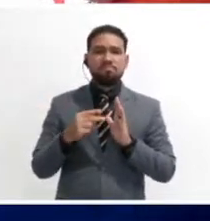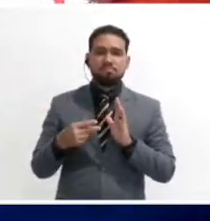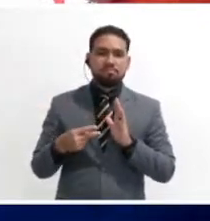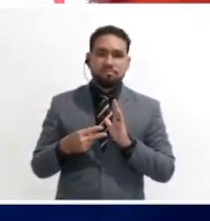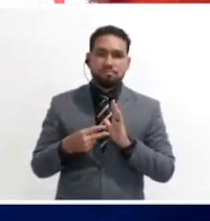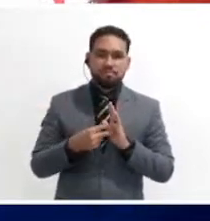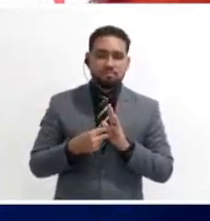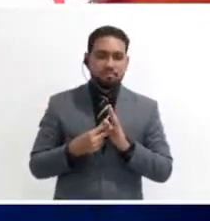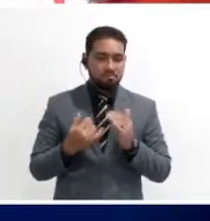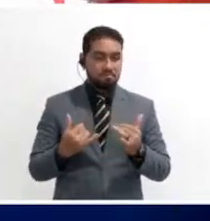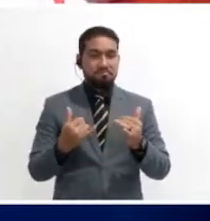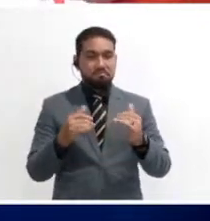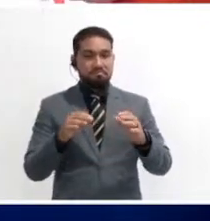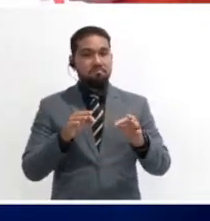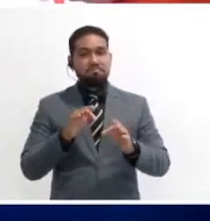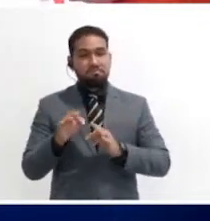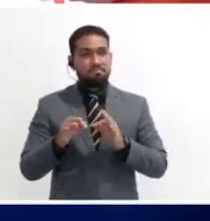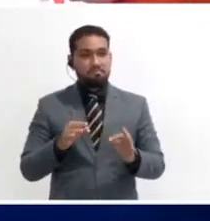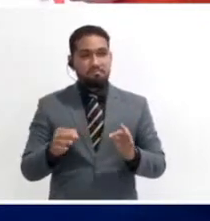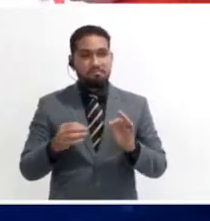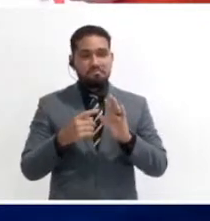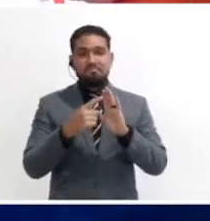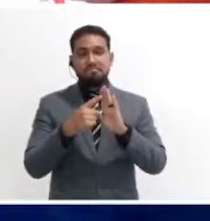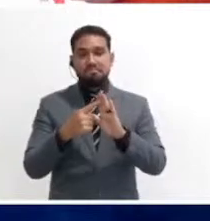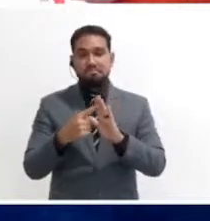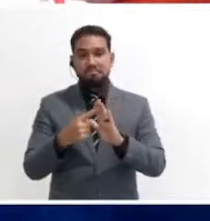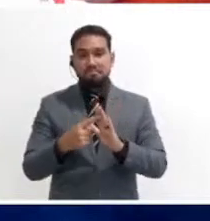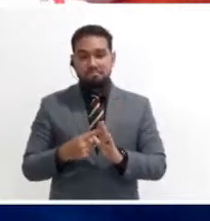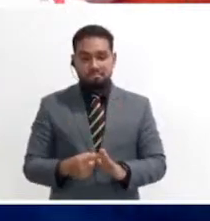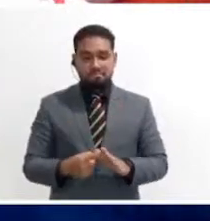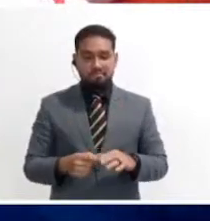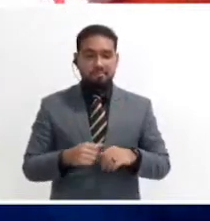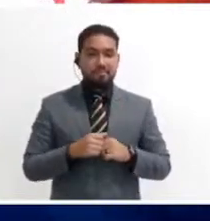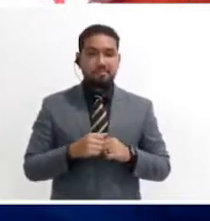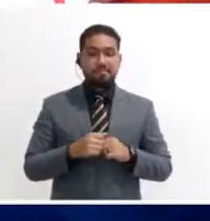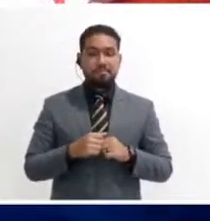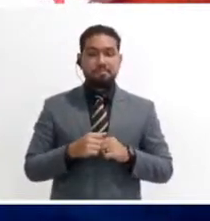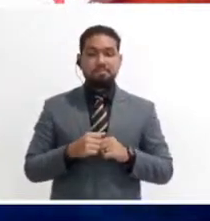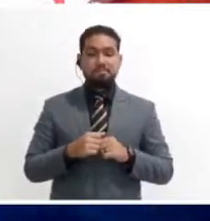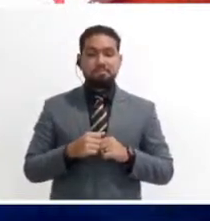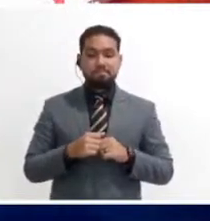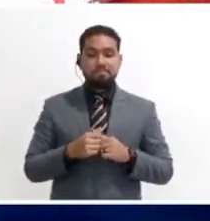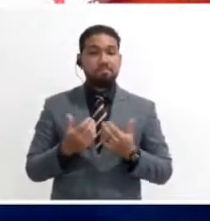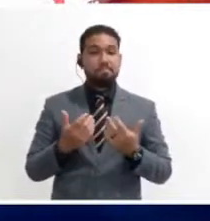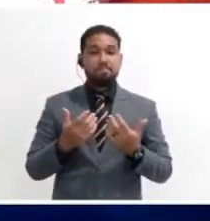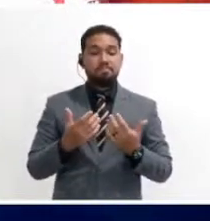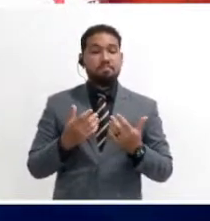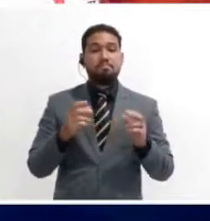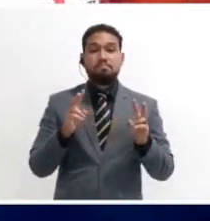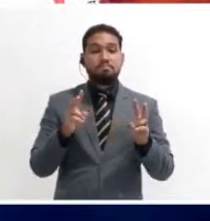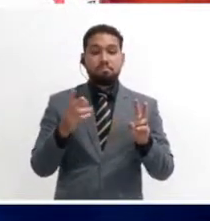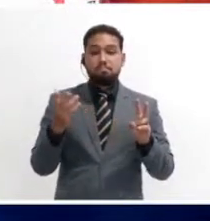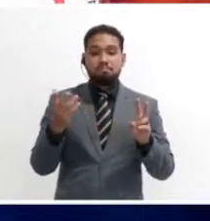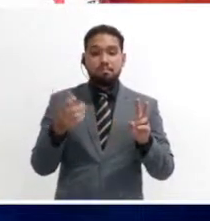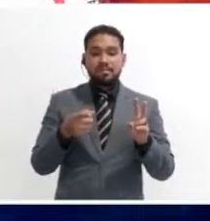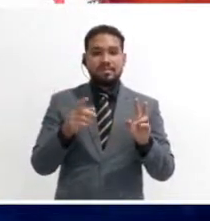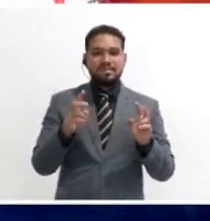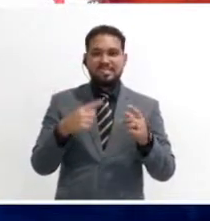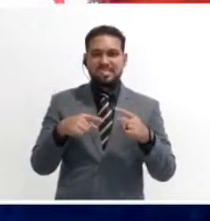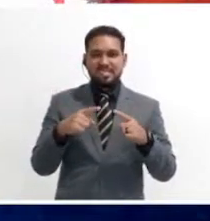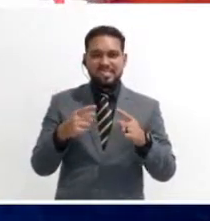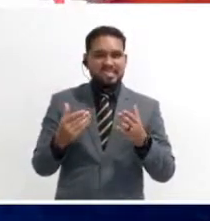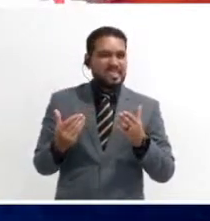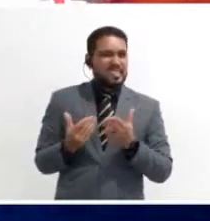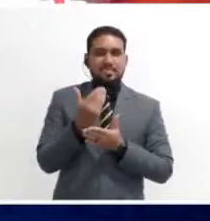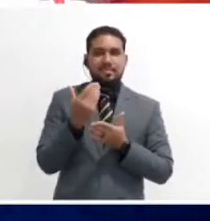Sometimes we just look at what's more recent to say that it's advanced, and so that's one way to look at this. But